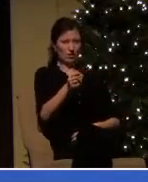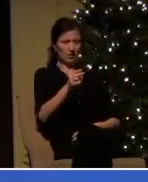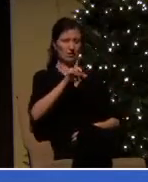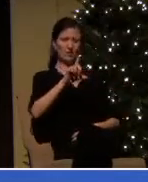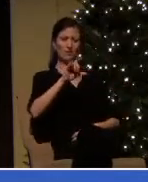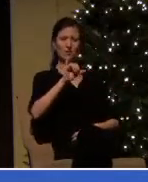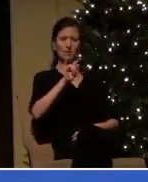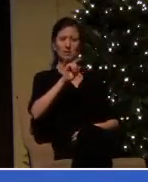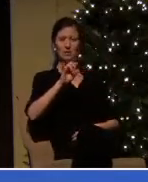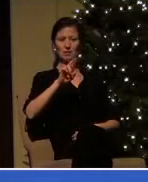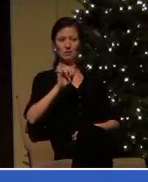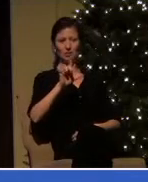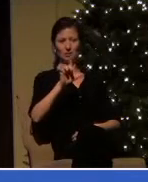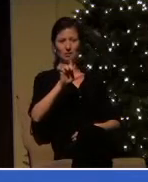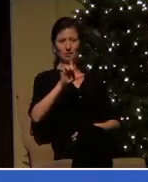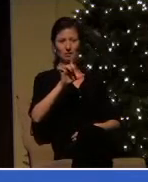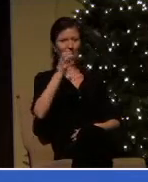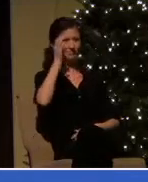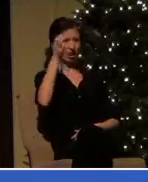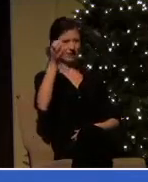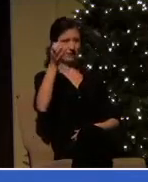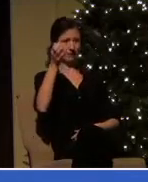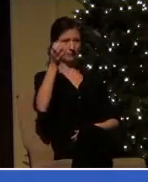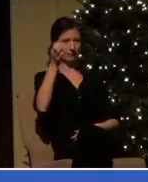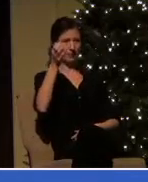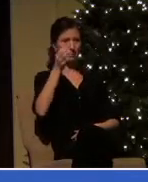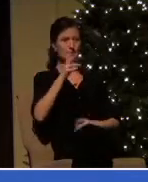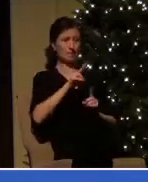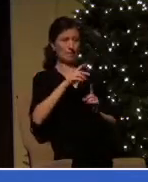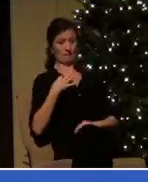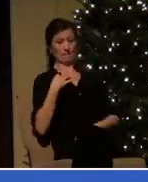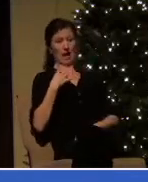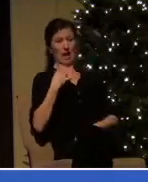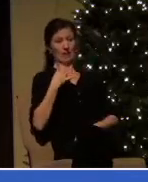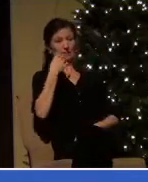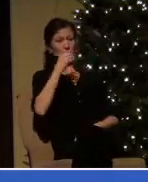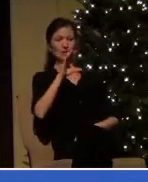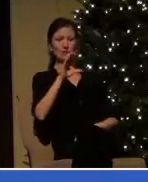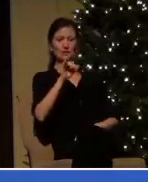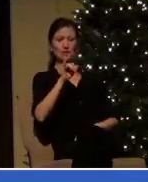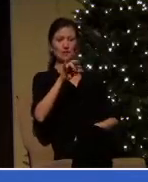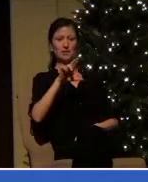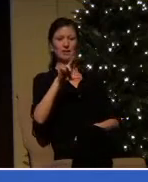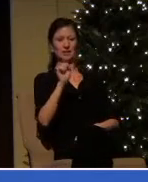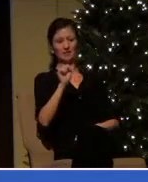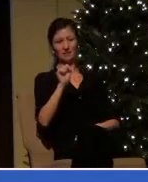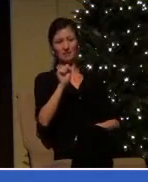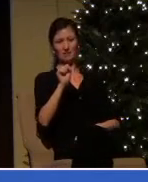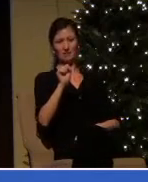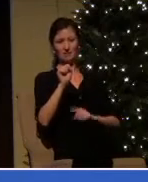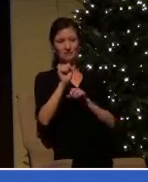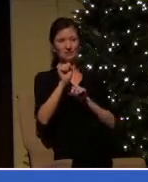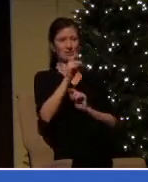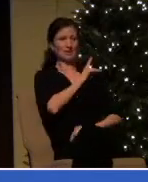context, of course. It applies to Cyrus, Cyrus was